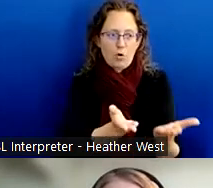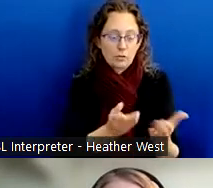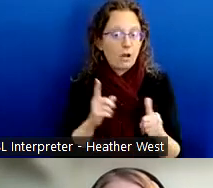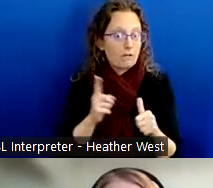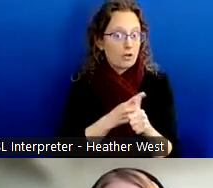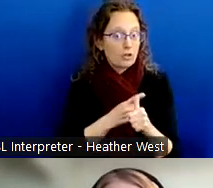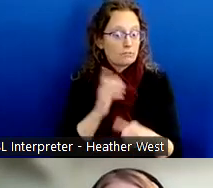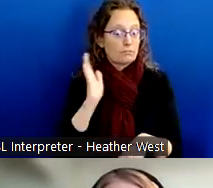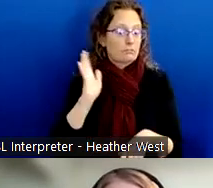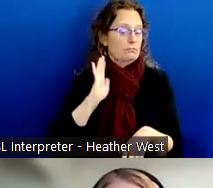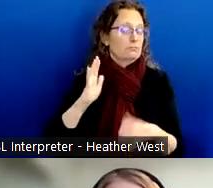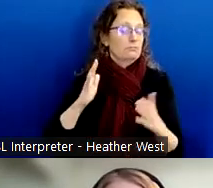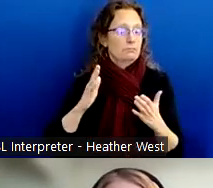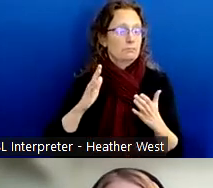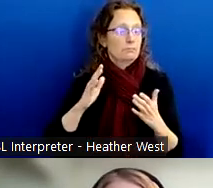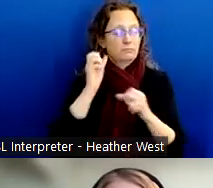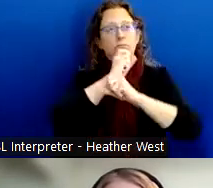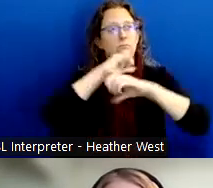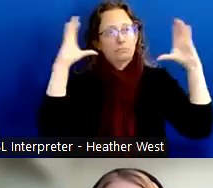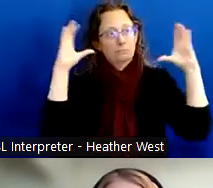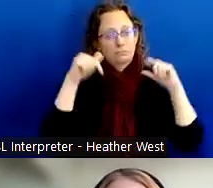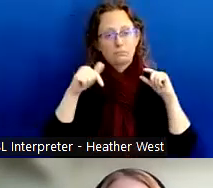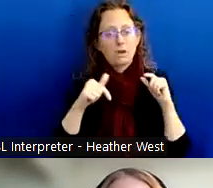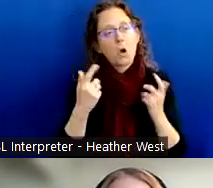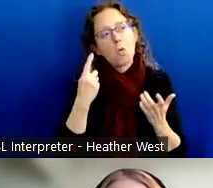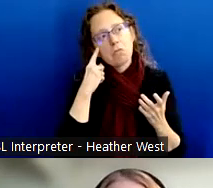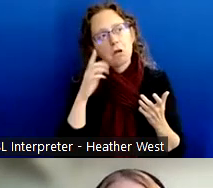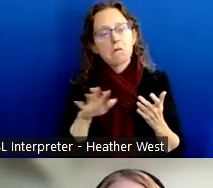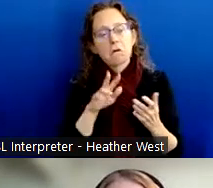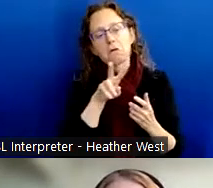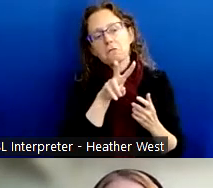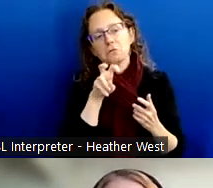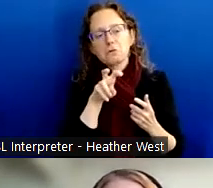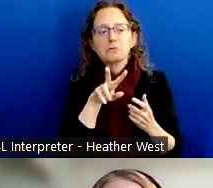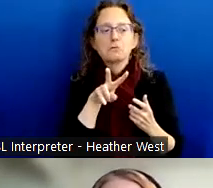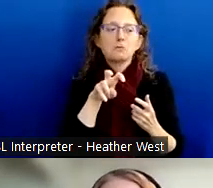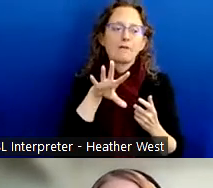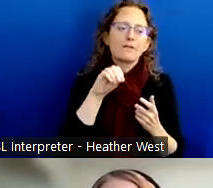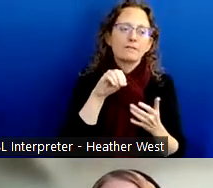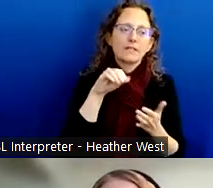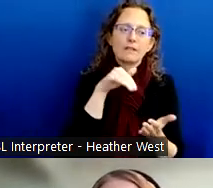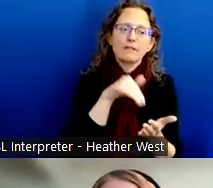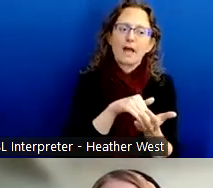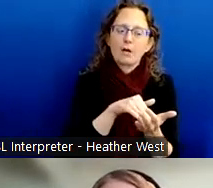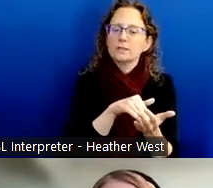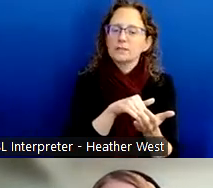this, you know, we were thinking around that kind of 200 to 250K range.